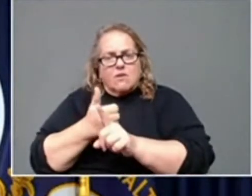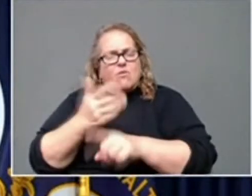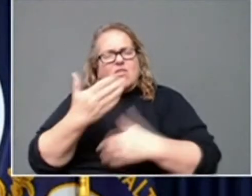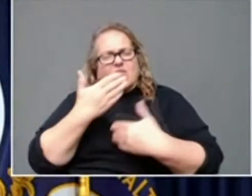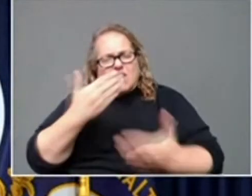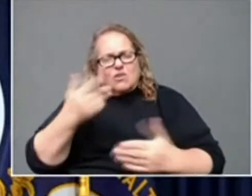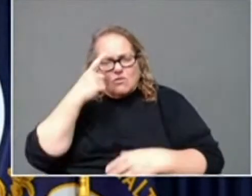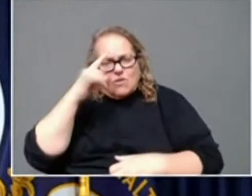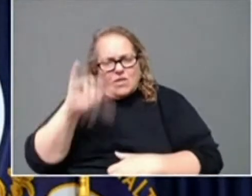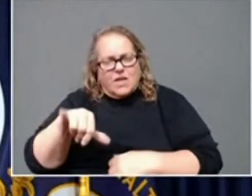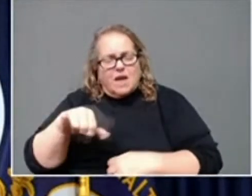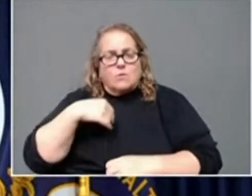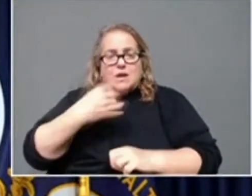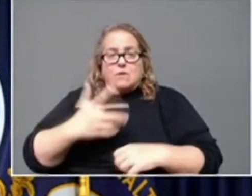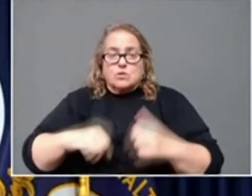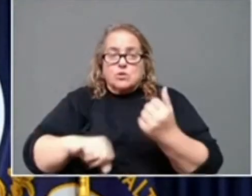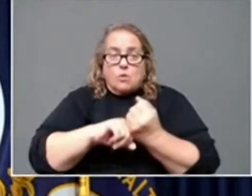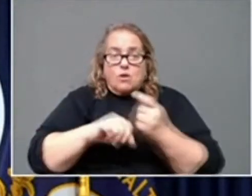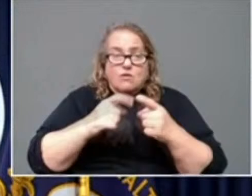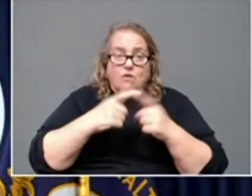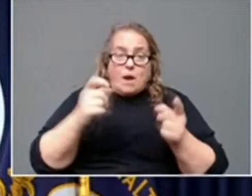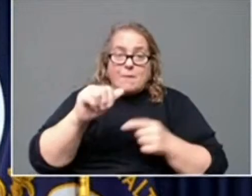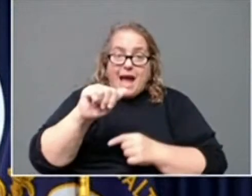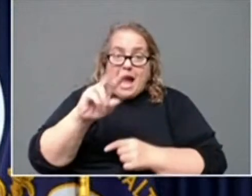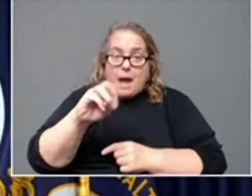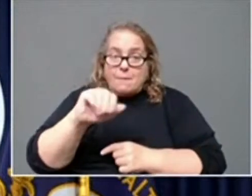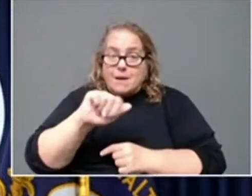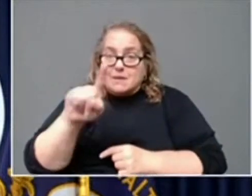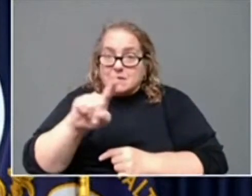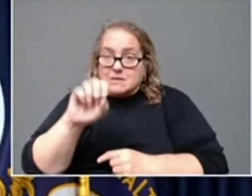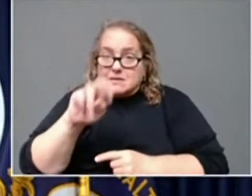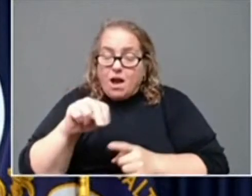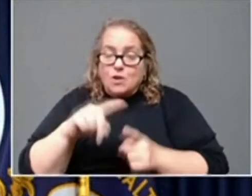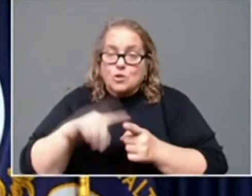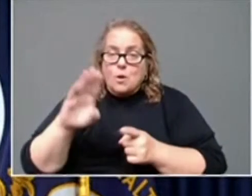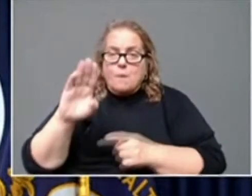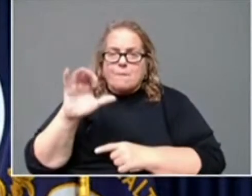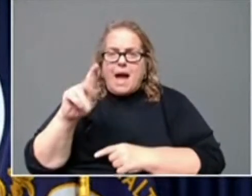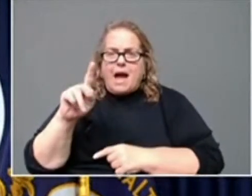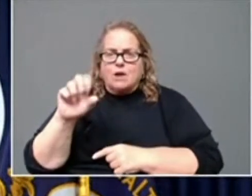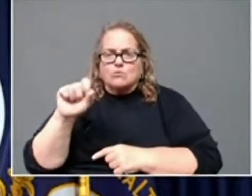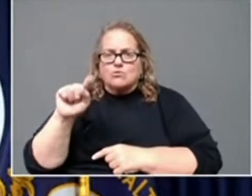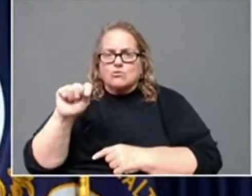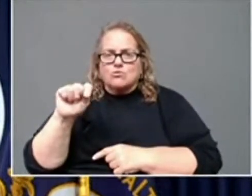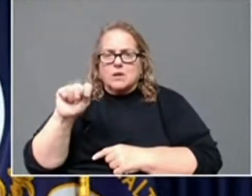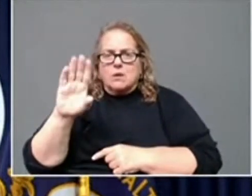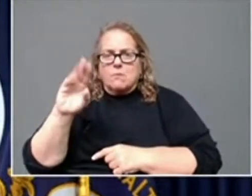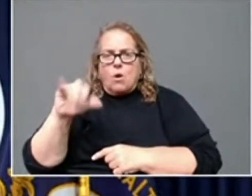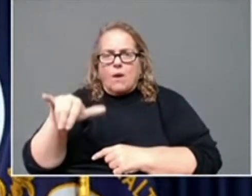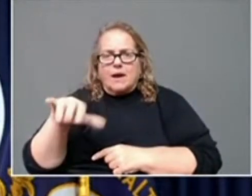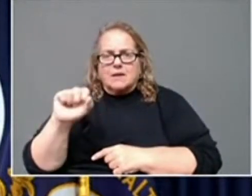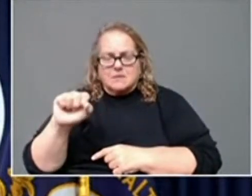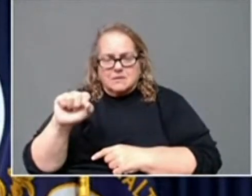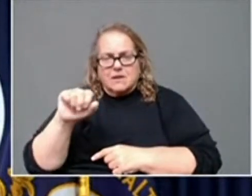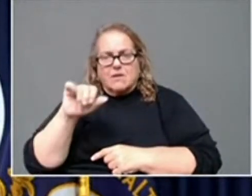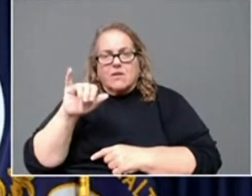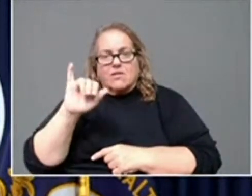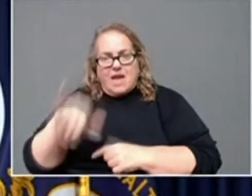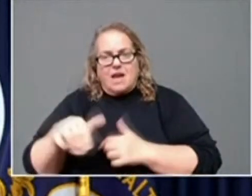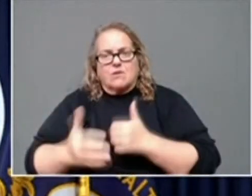from Amazon to the Backstreet Boys, who are helping out with, I think, a really a